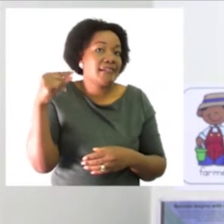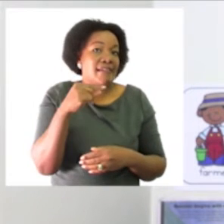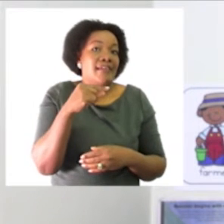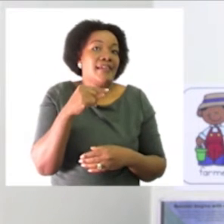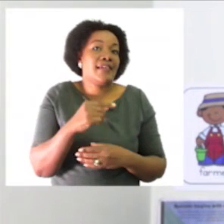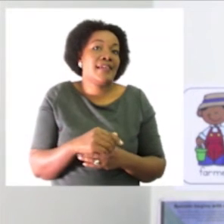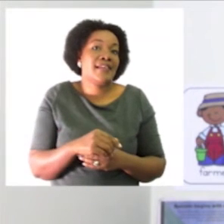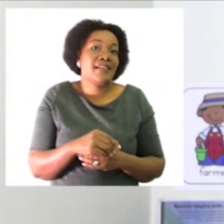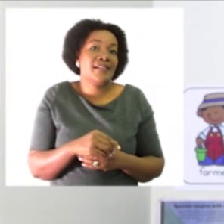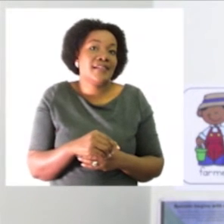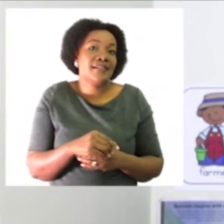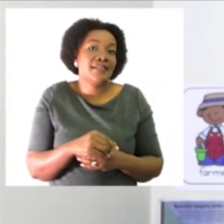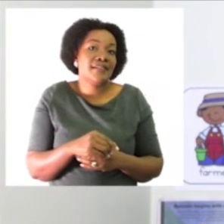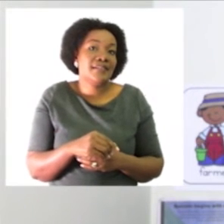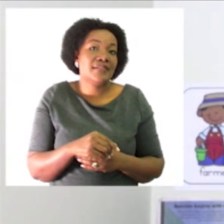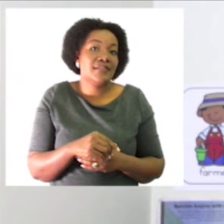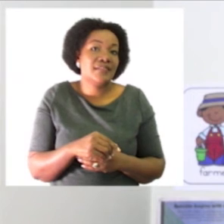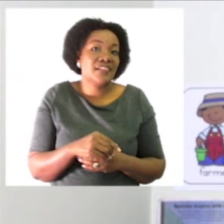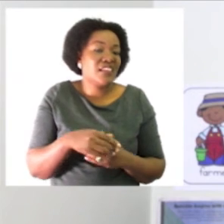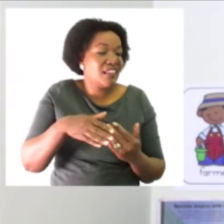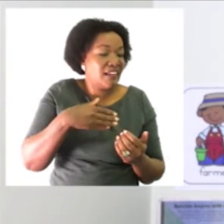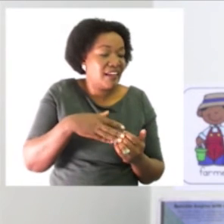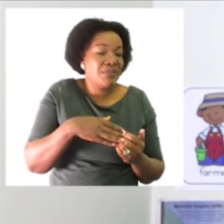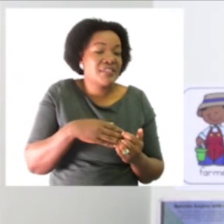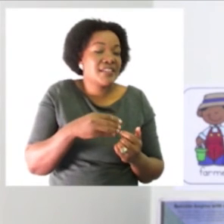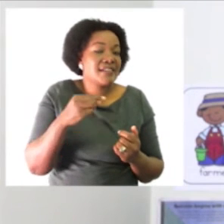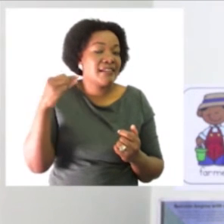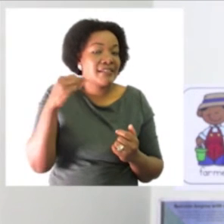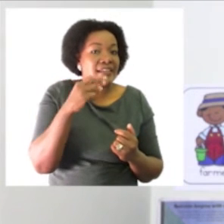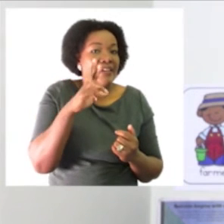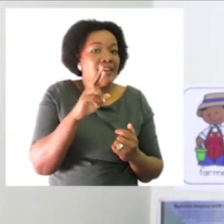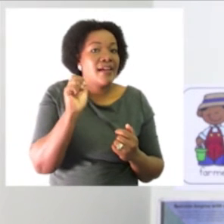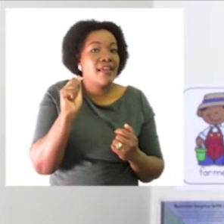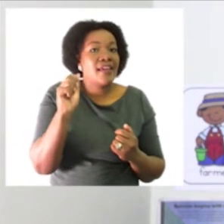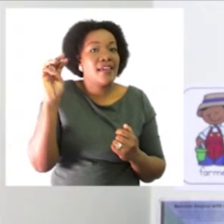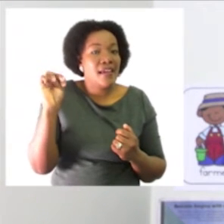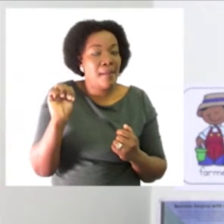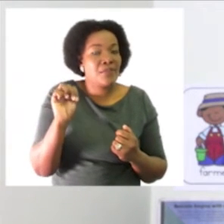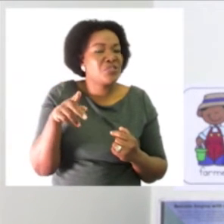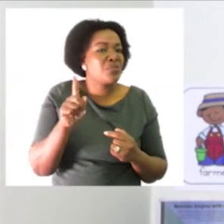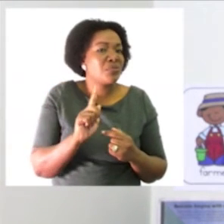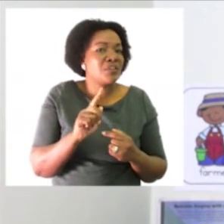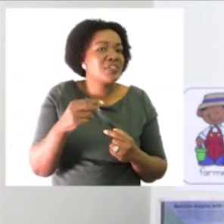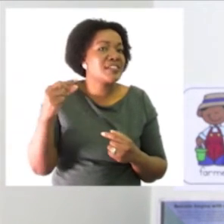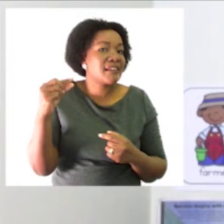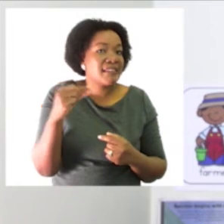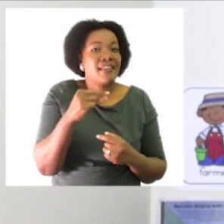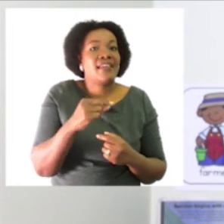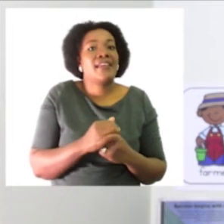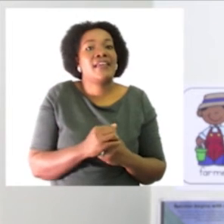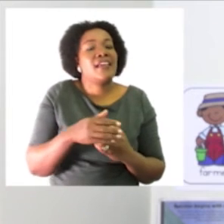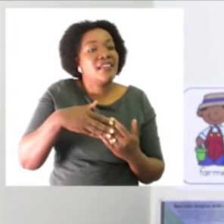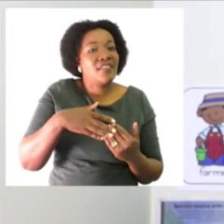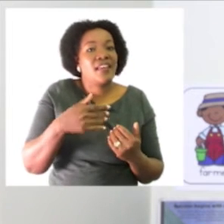G stands for the kilograms. And the light ones, we just write the G, which says it's a